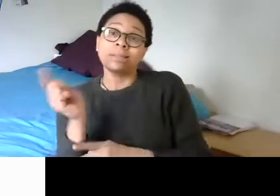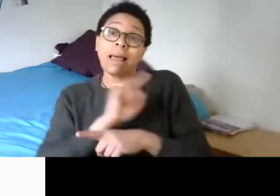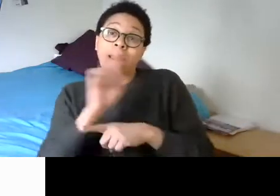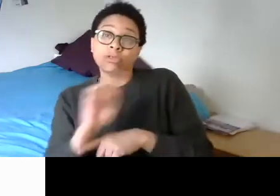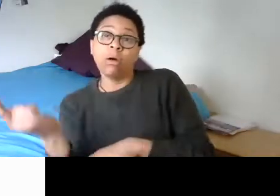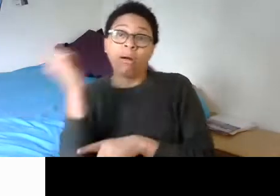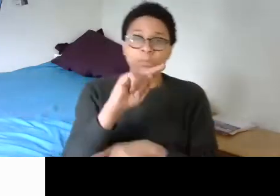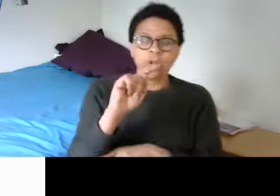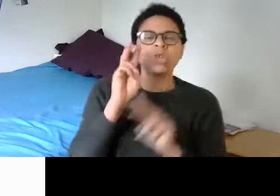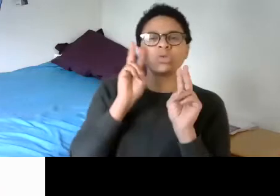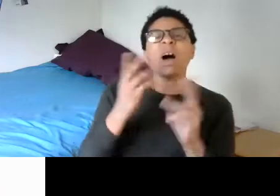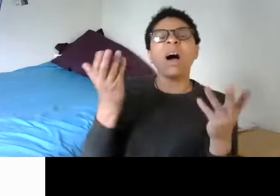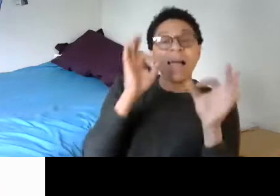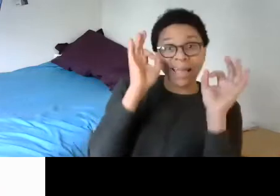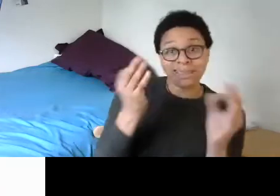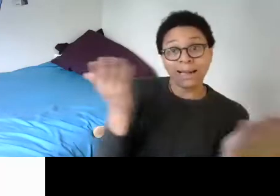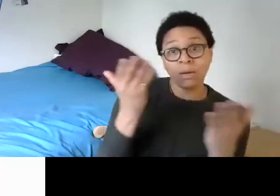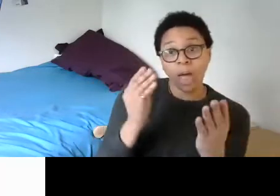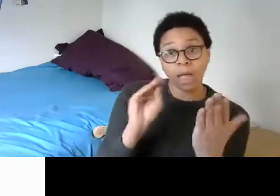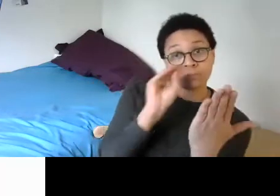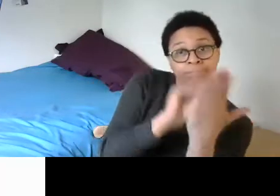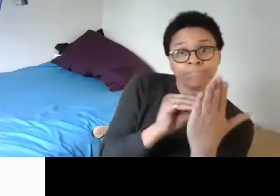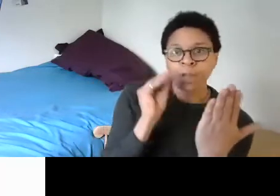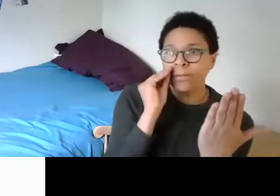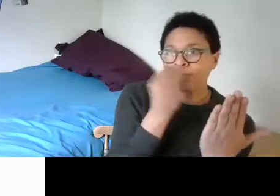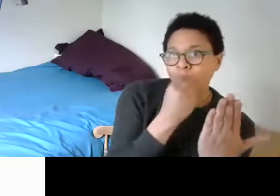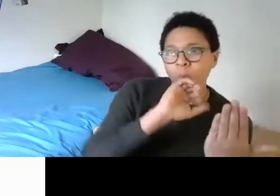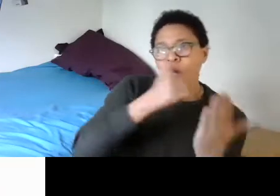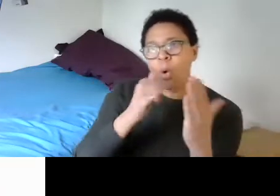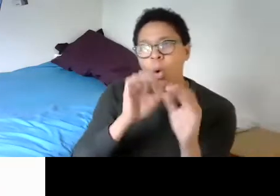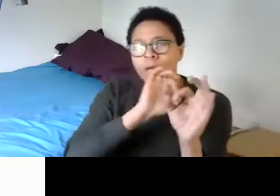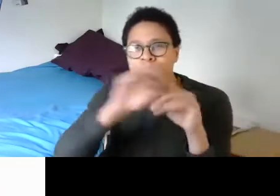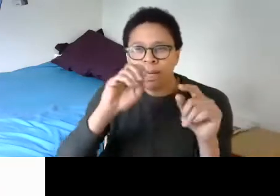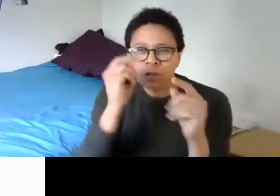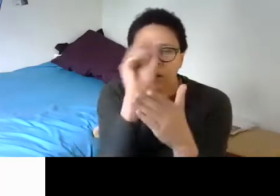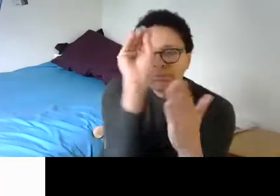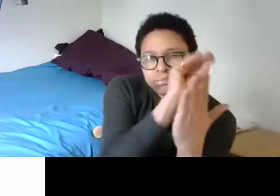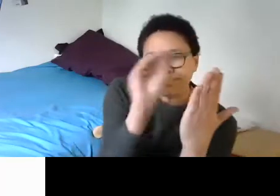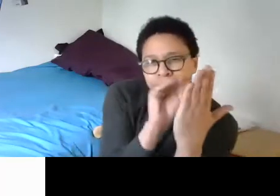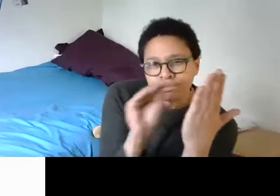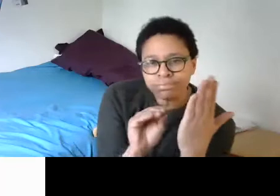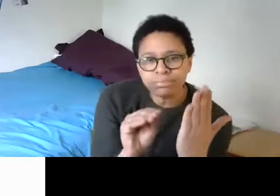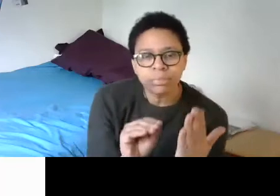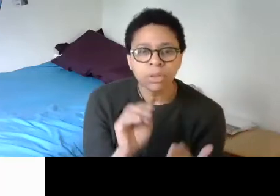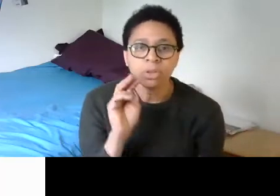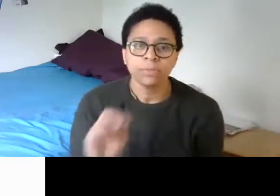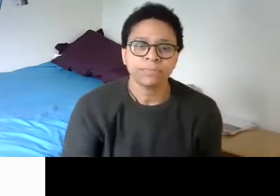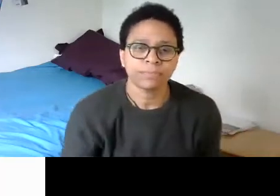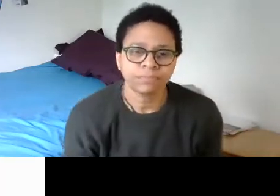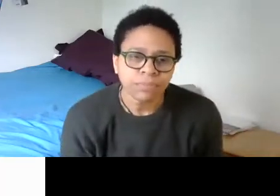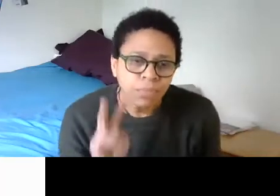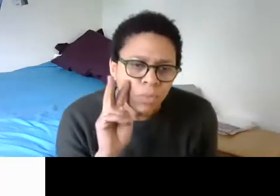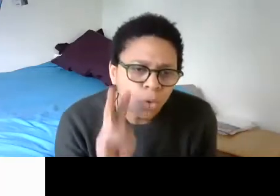where. On the right is a page from Opera Medica from 1481. This has exactly the same design